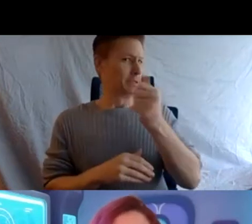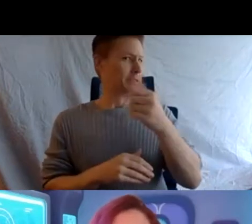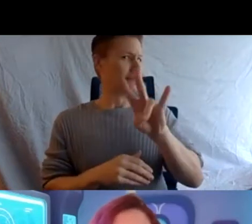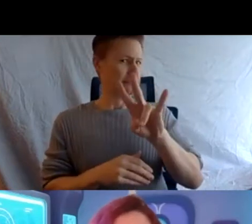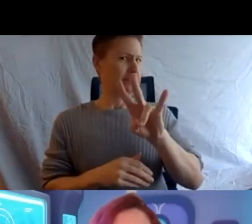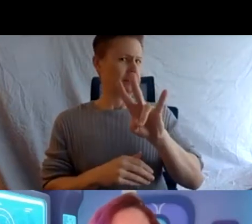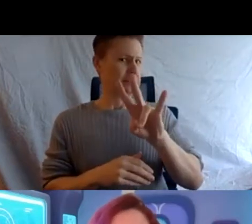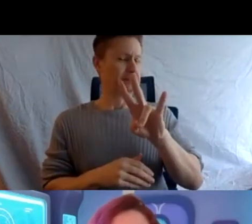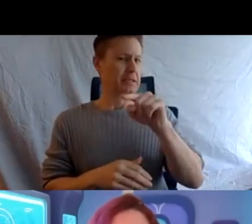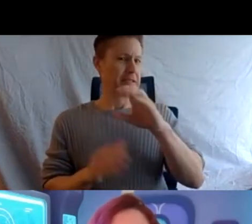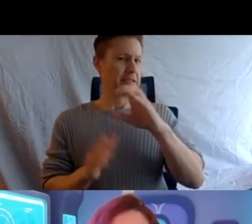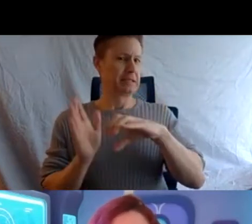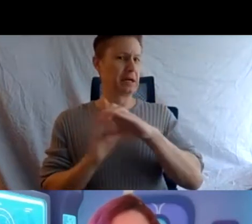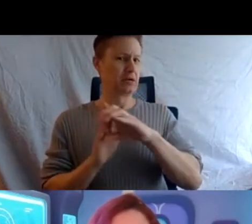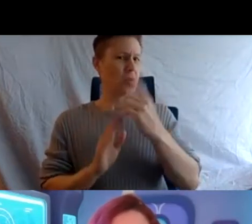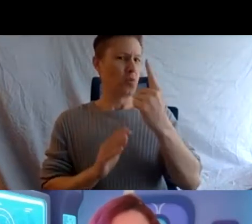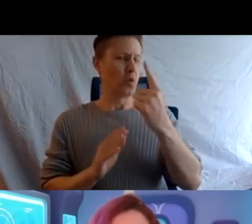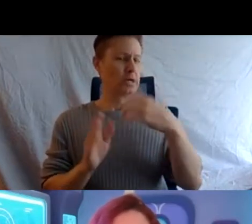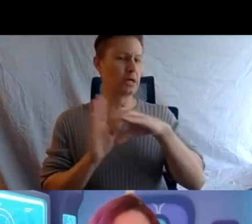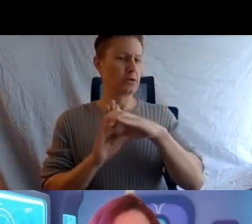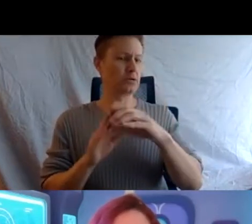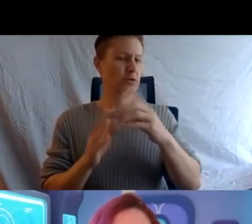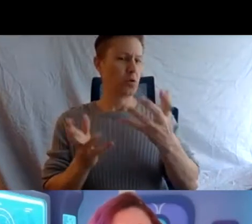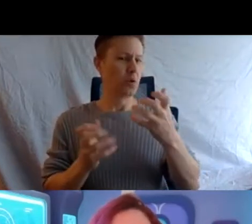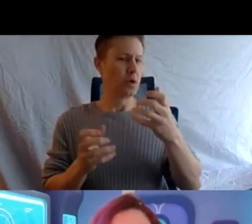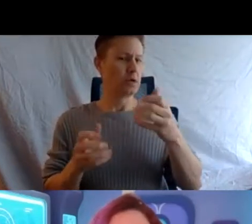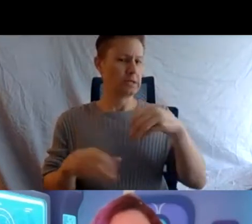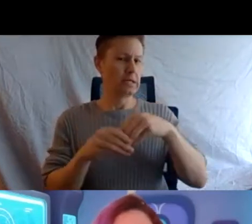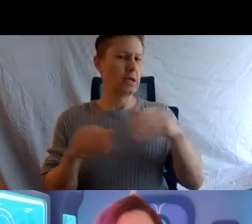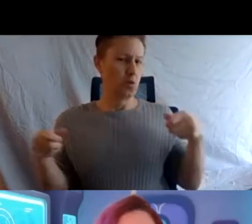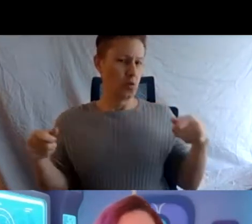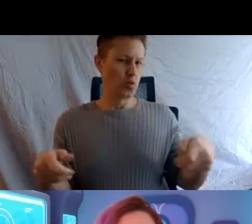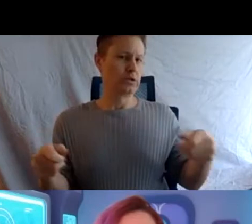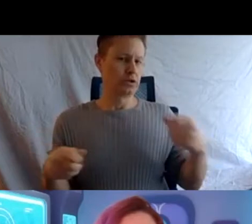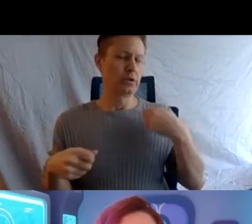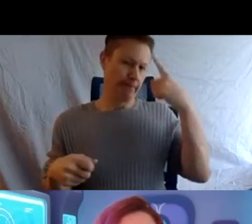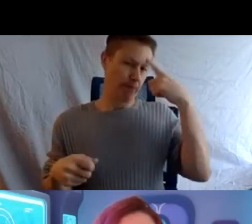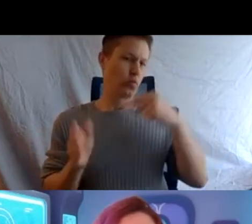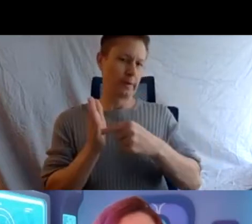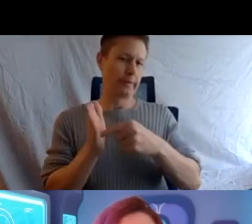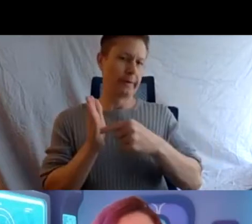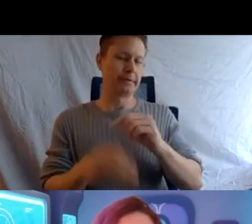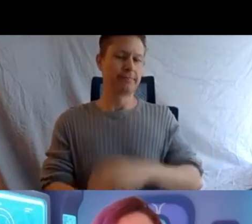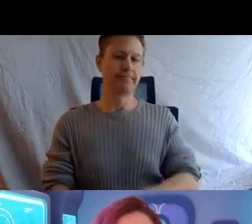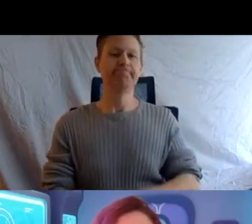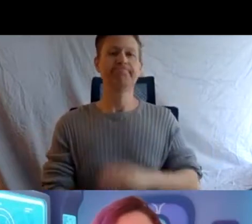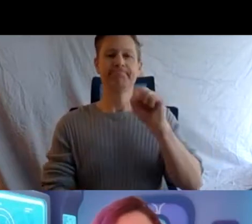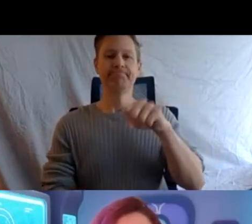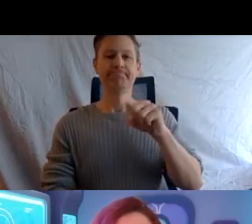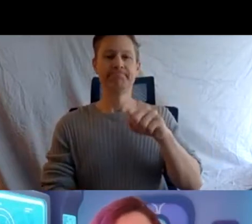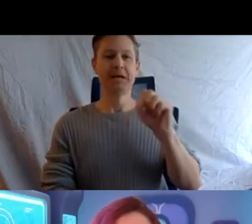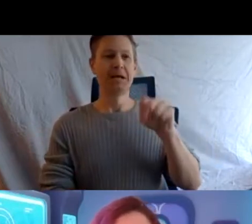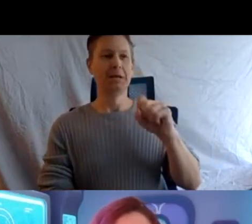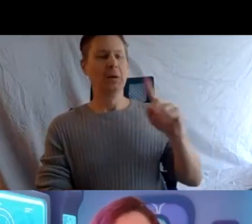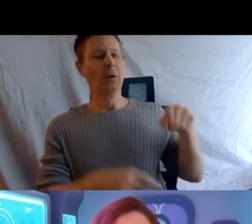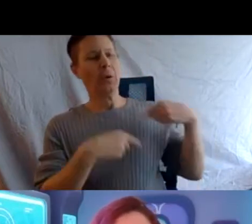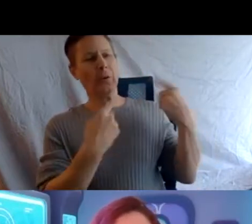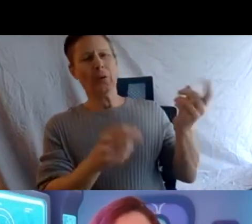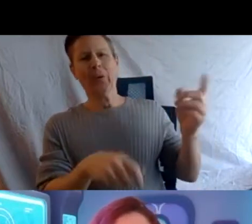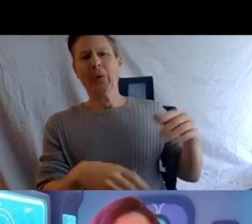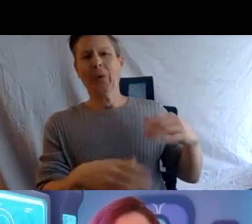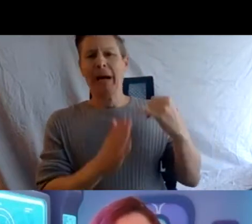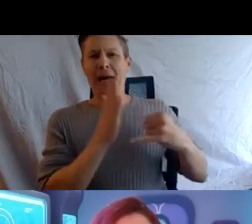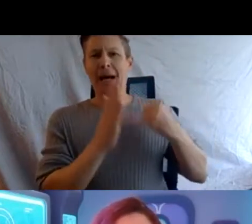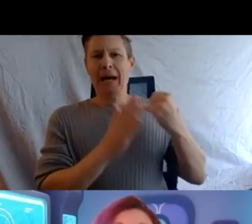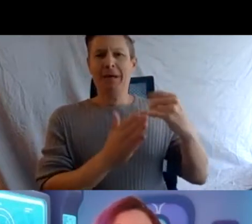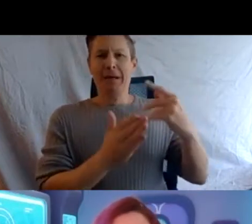this is one of the characters that they wanted to have in the show to have that representation. Wow, And that shows you how long something. an animation